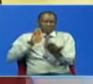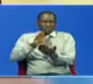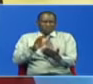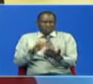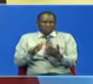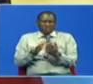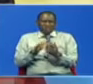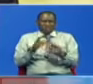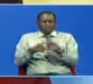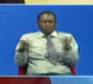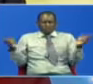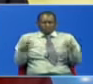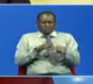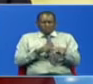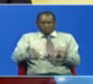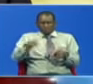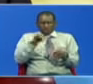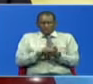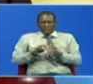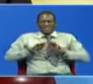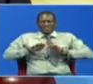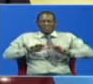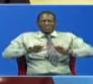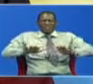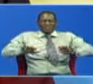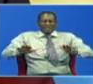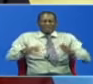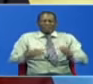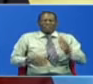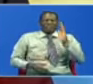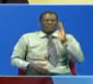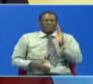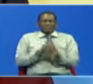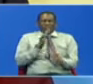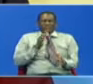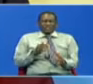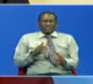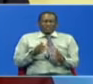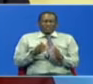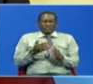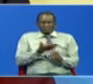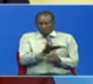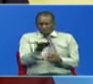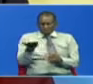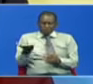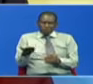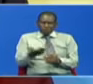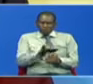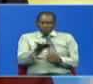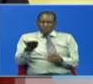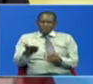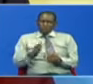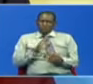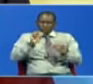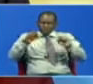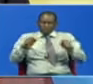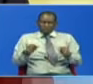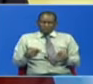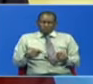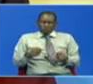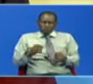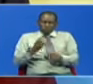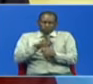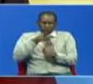very soon they found that the spread was just too fast in, for them to be able to take that